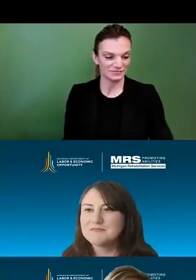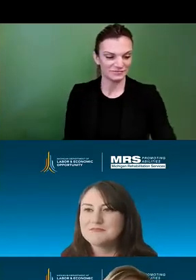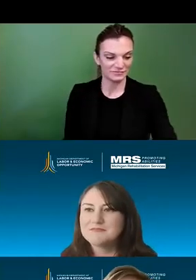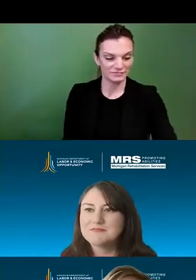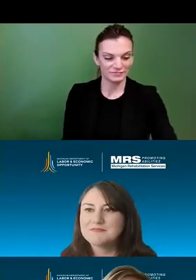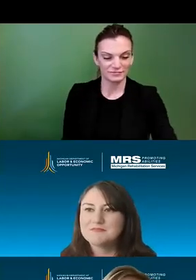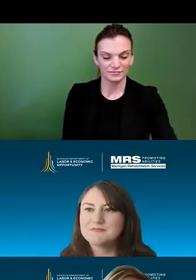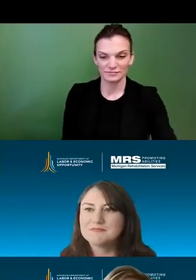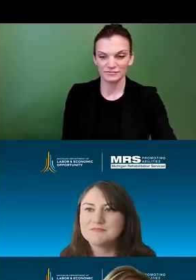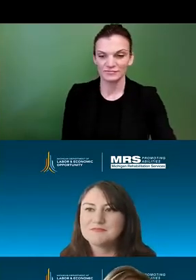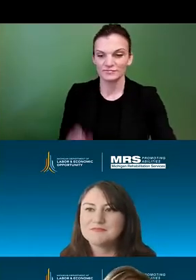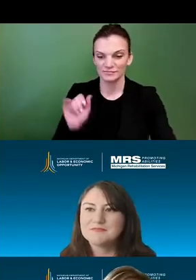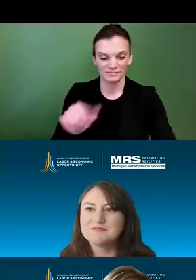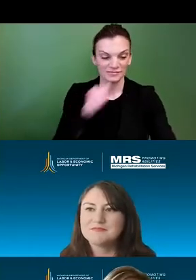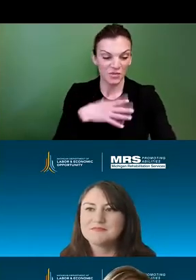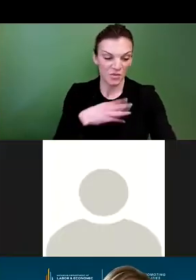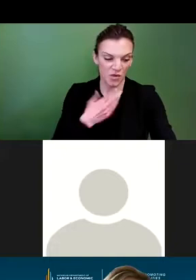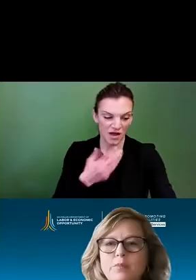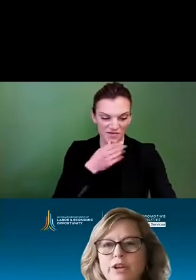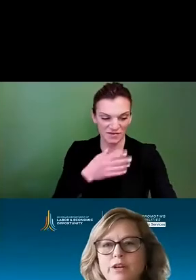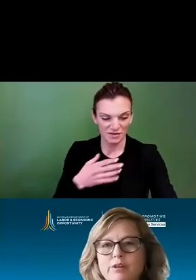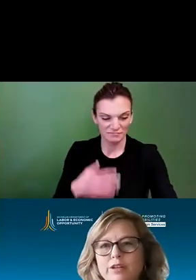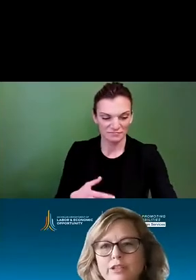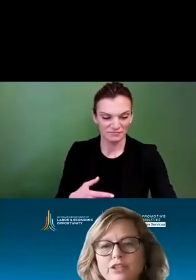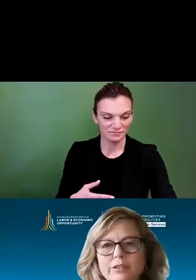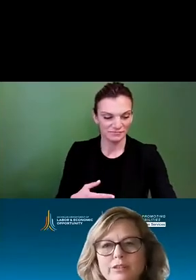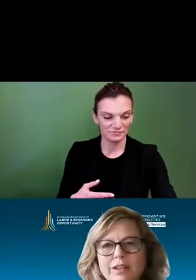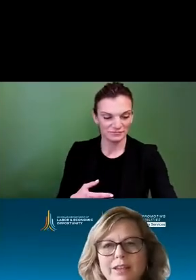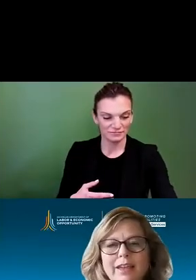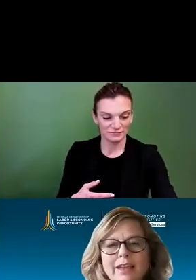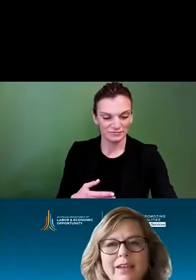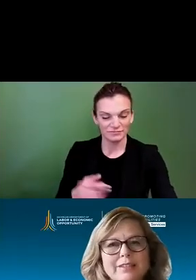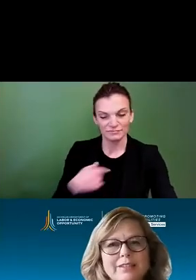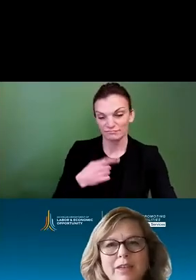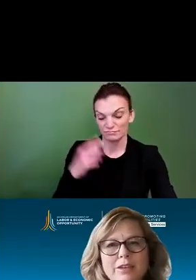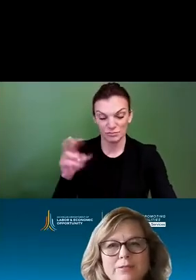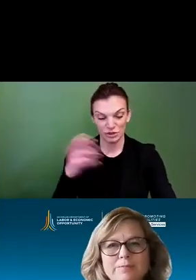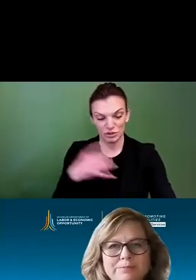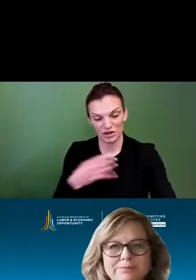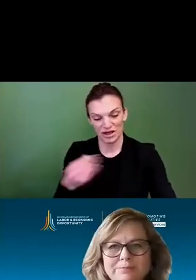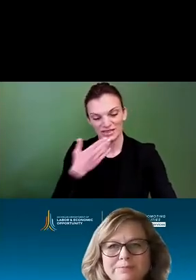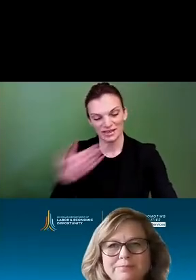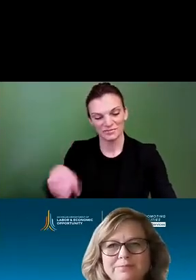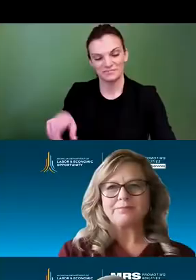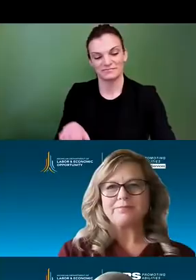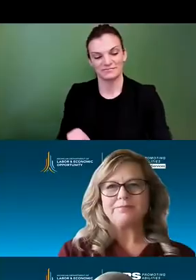female with blue eyes and blondish hair. I'm wearing a burgundy shirt, and thank you.